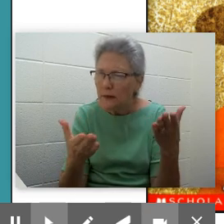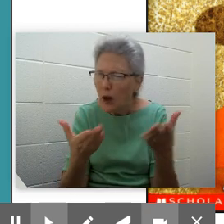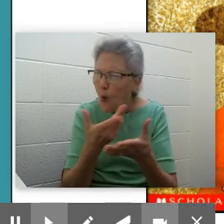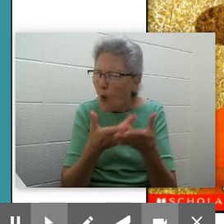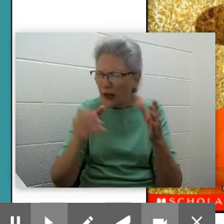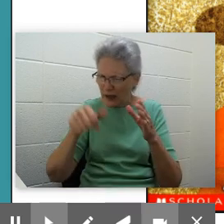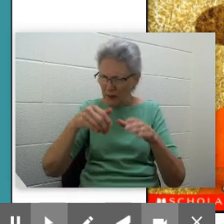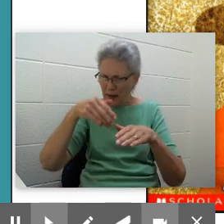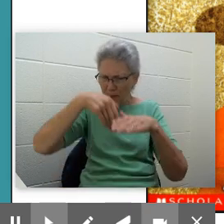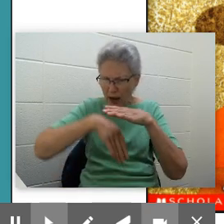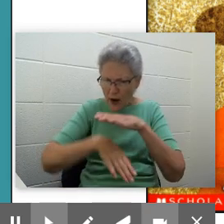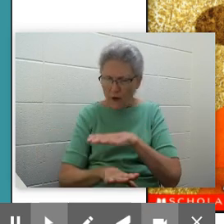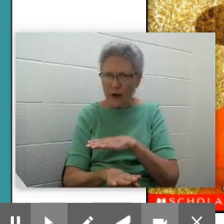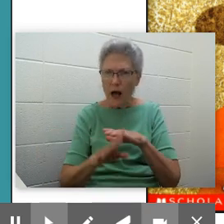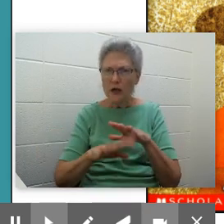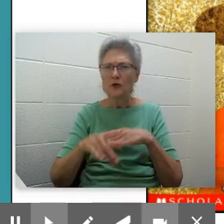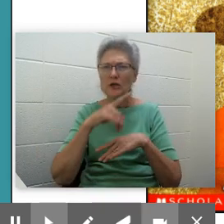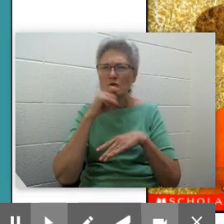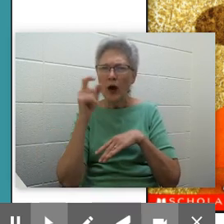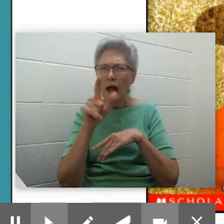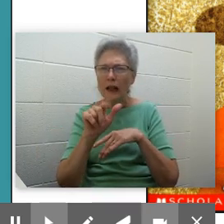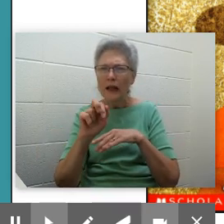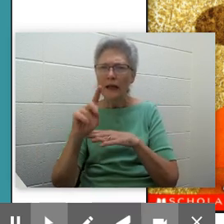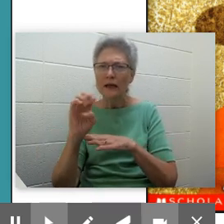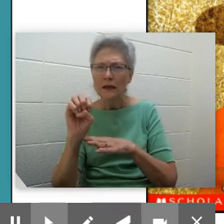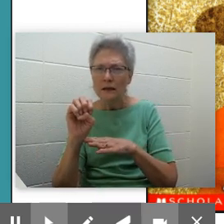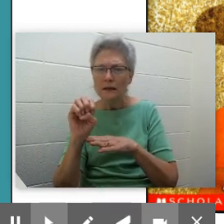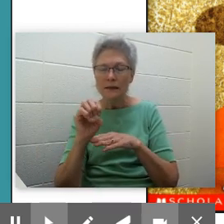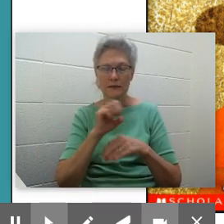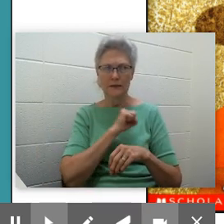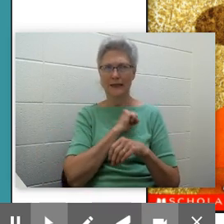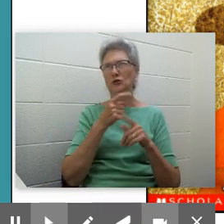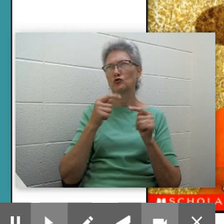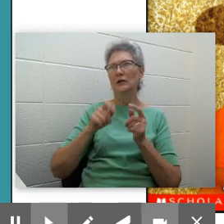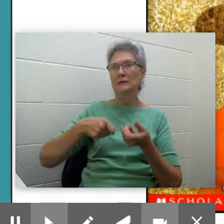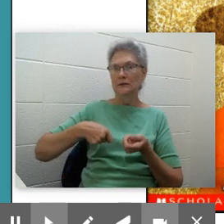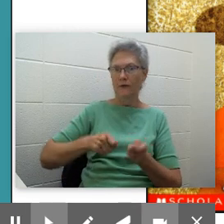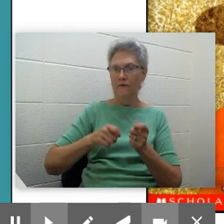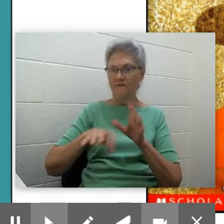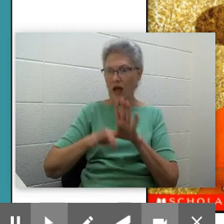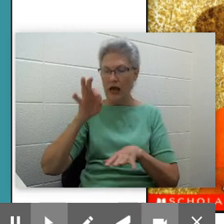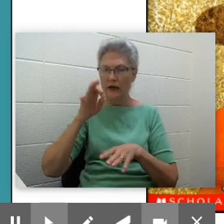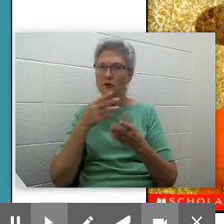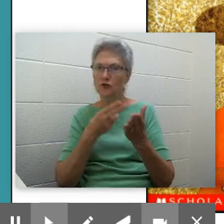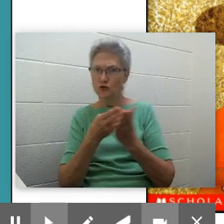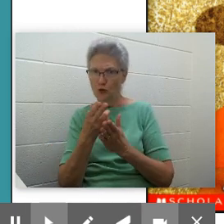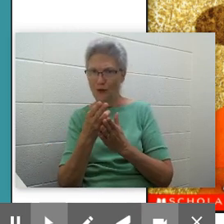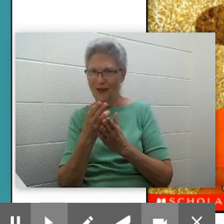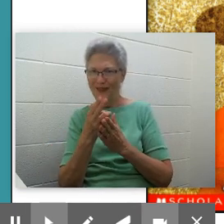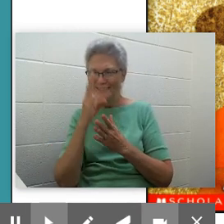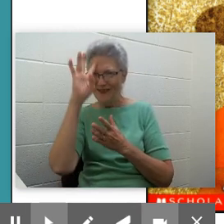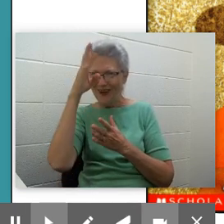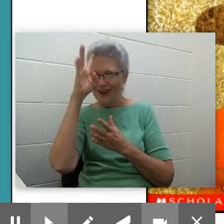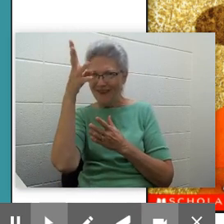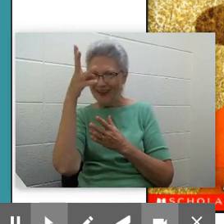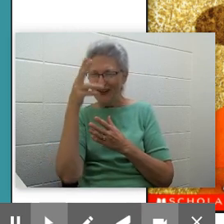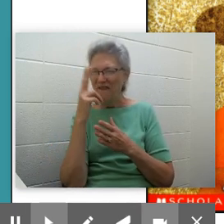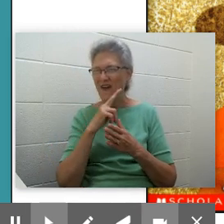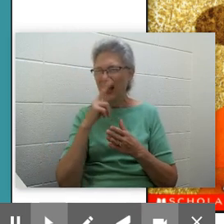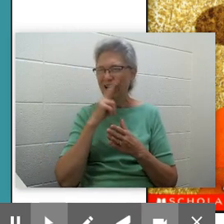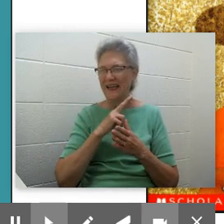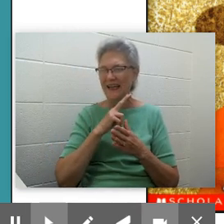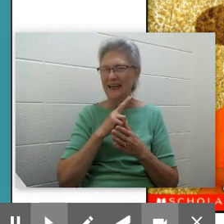what could be buried under a dried up lake? Stanley tries to dig up the truth in this inventive and darkly